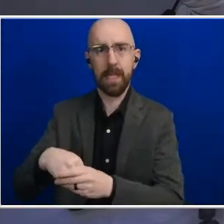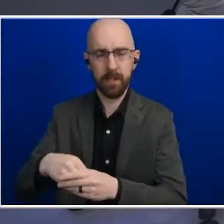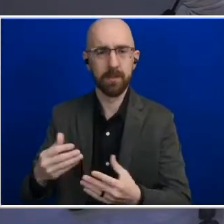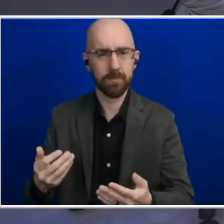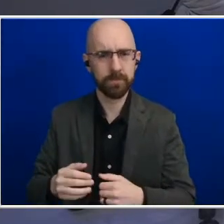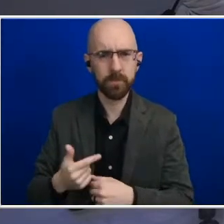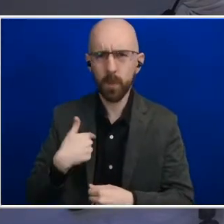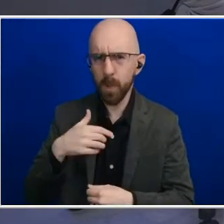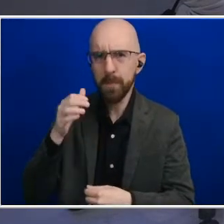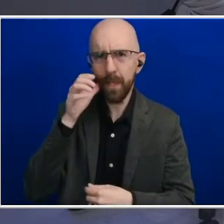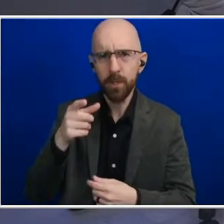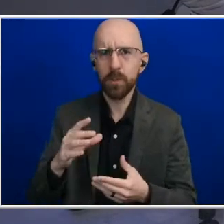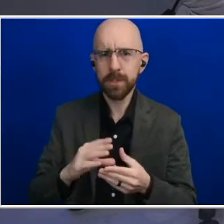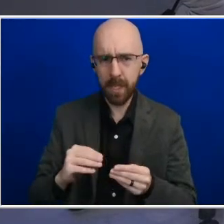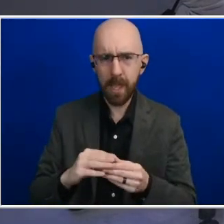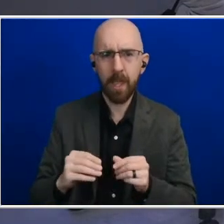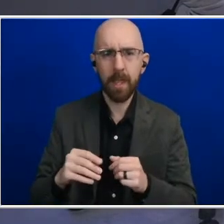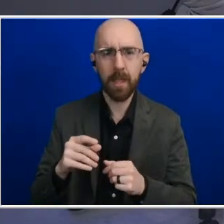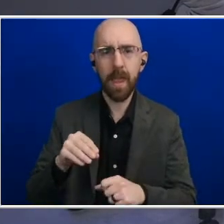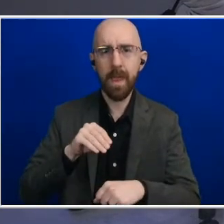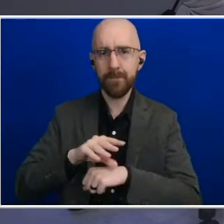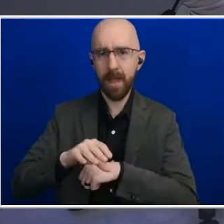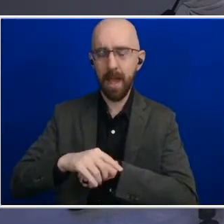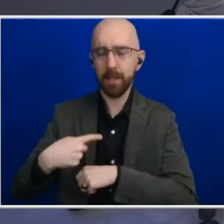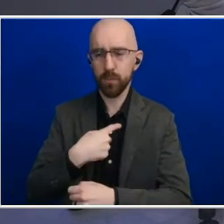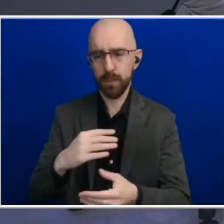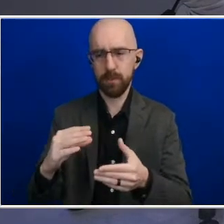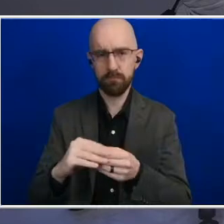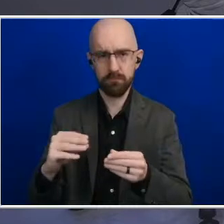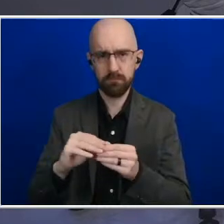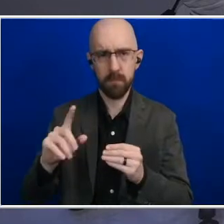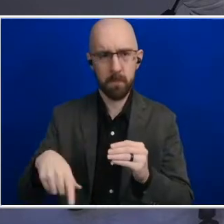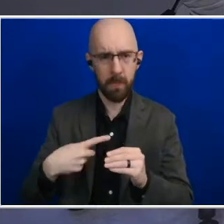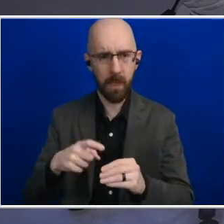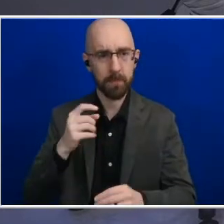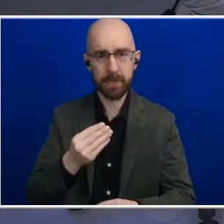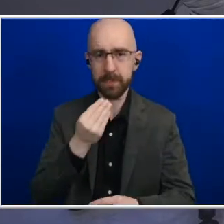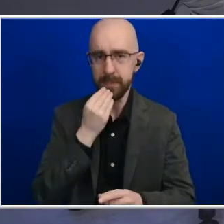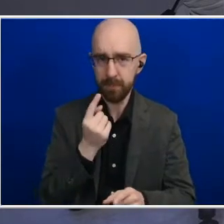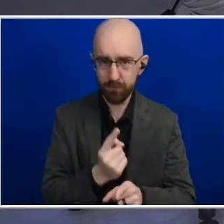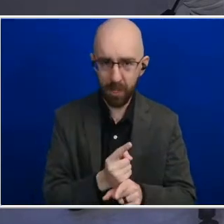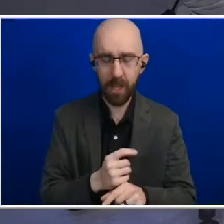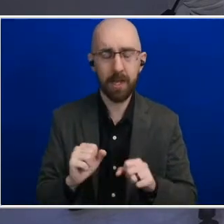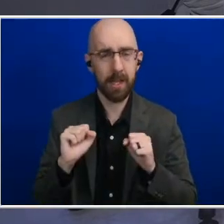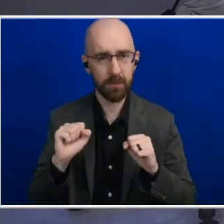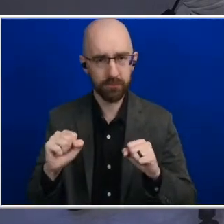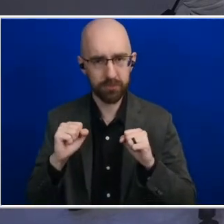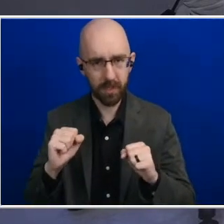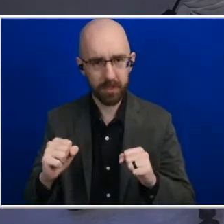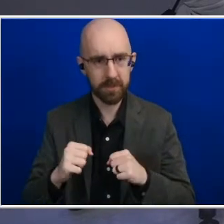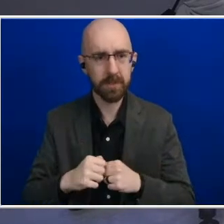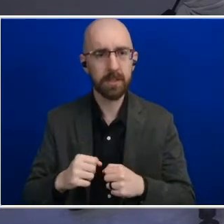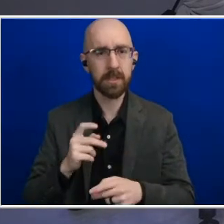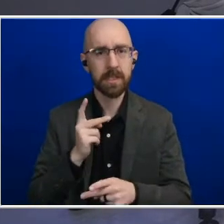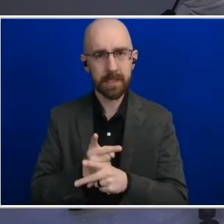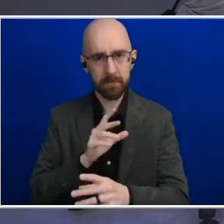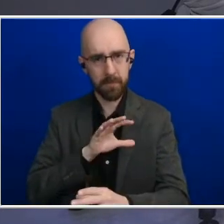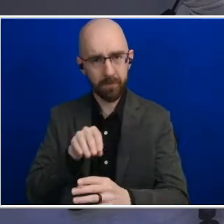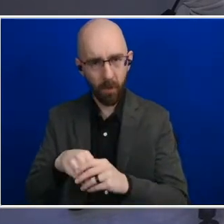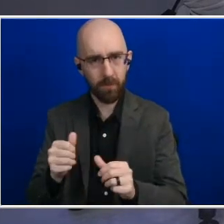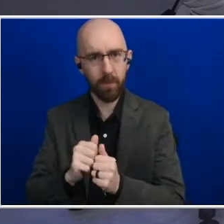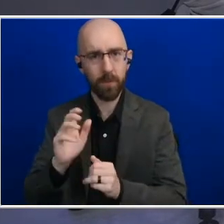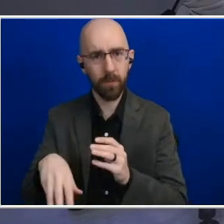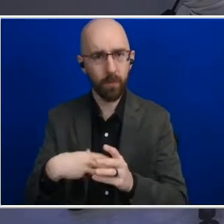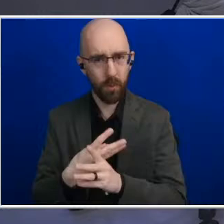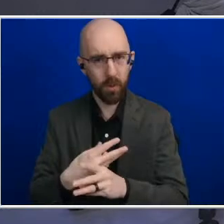that the advice we say all the time about you got to eat right, exercise, stay engaged in the world, have a little fun